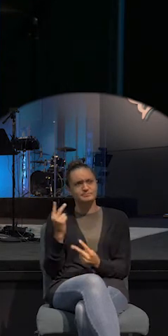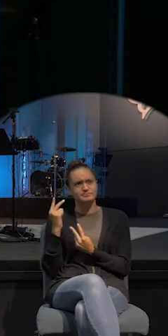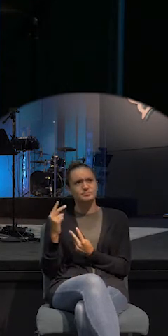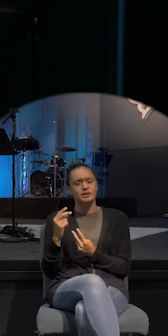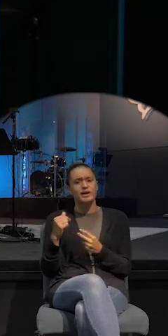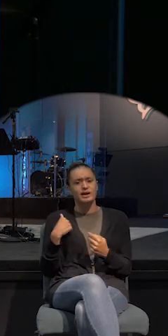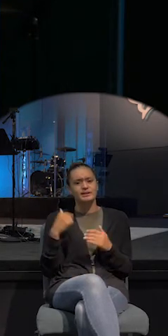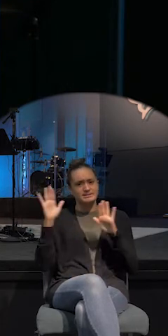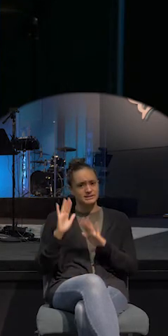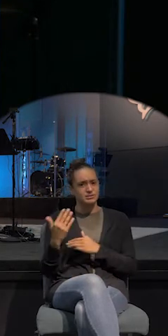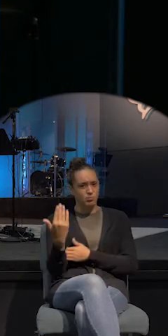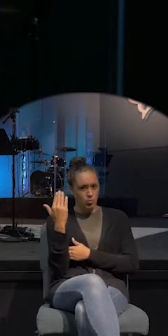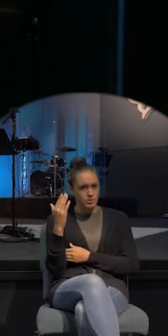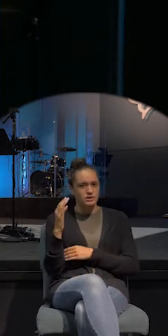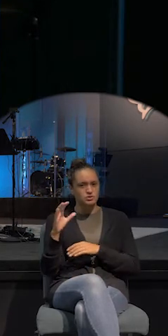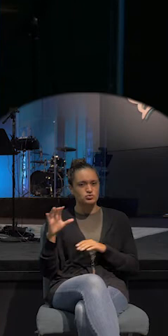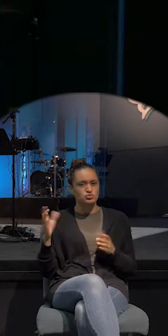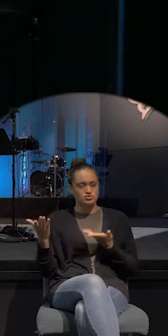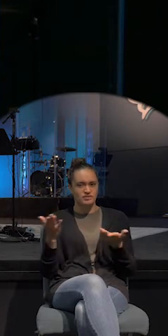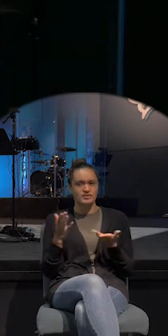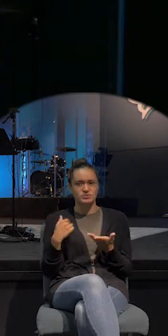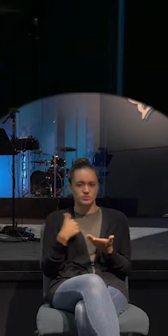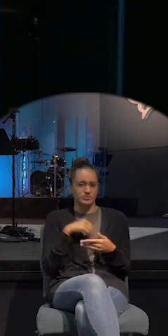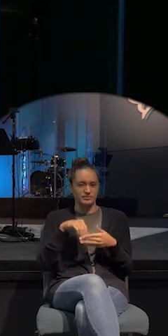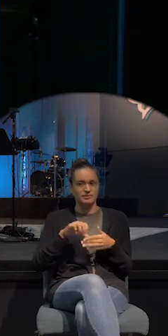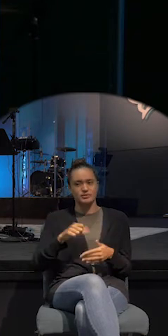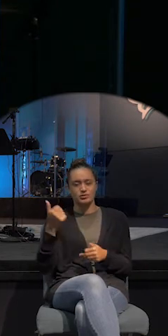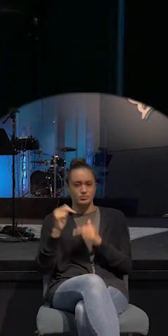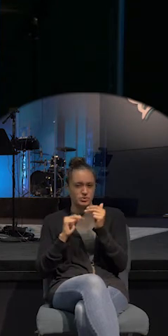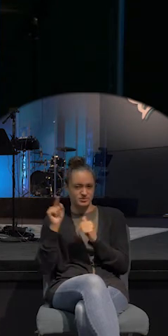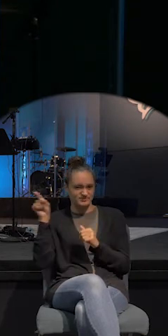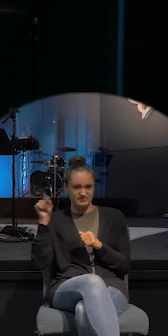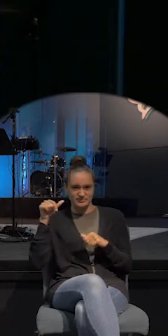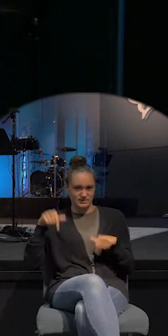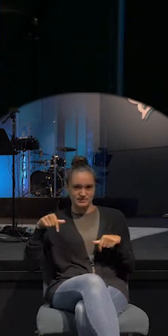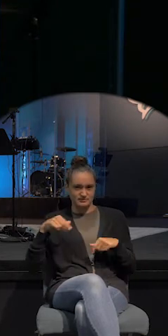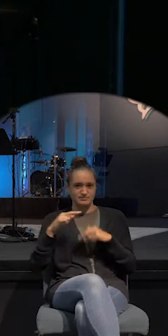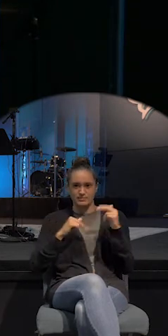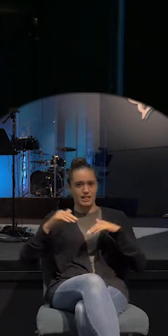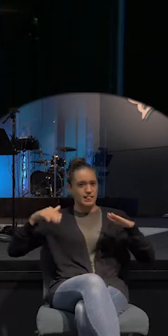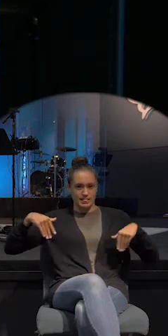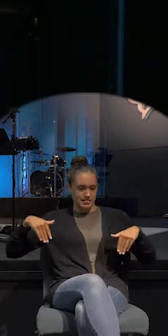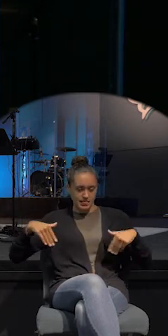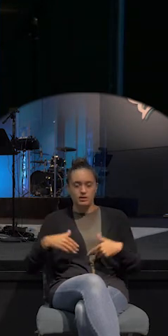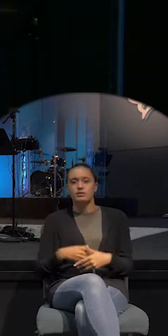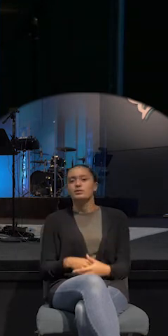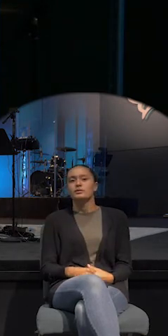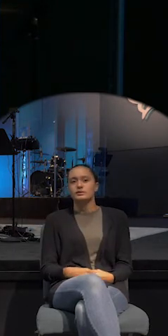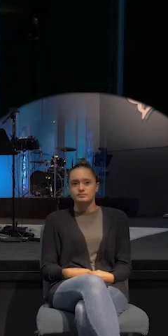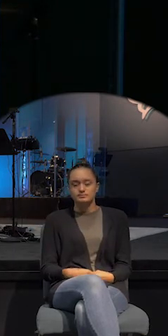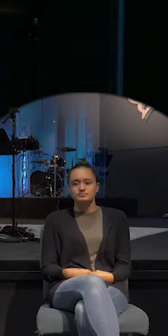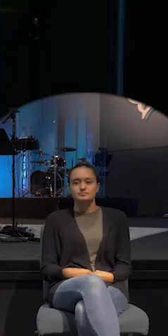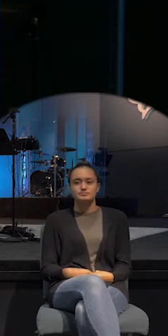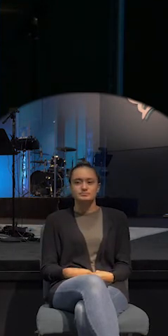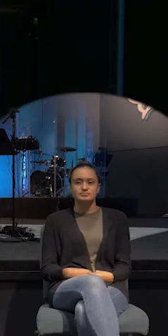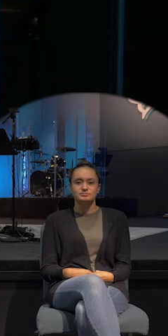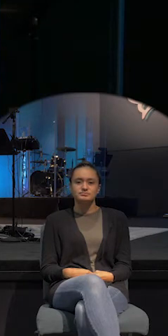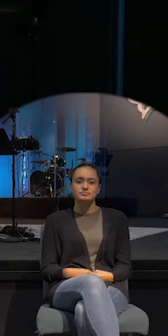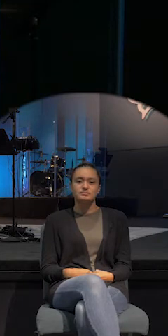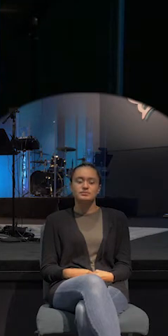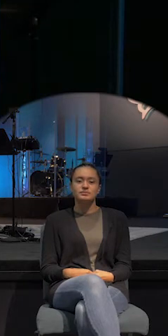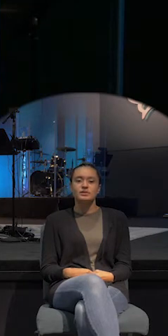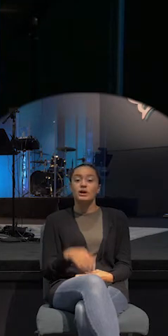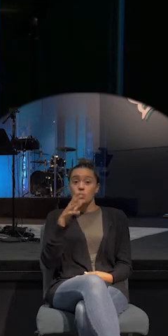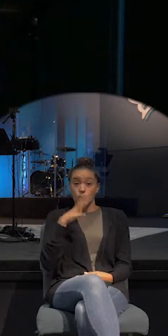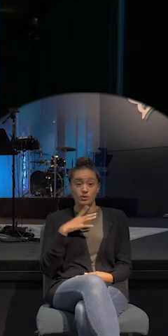doing a Sunday morning service. That's when we were in the chapel before we built this sanctuary. And